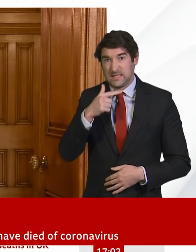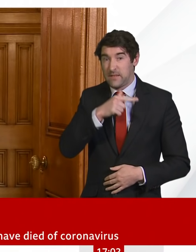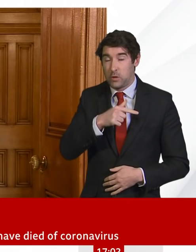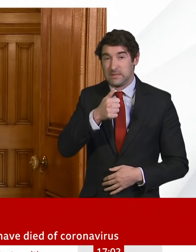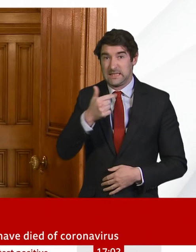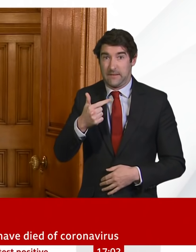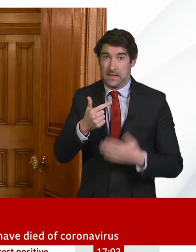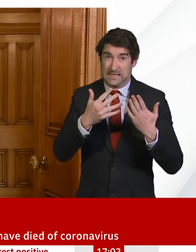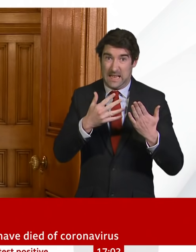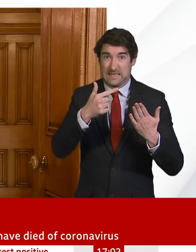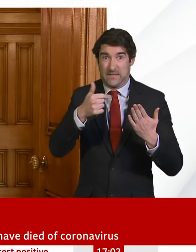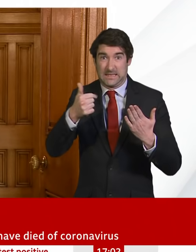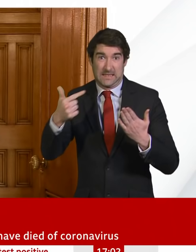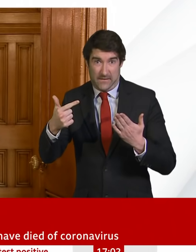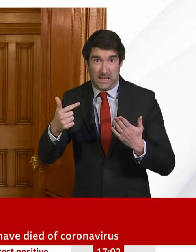10,767, whilst